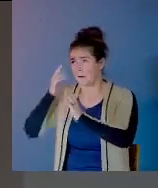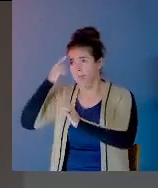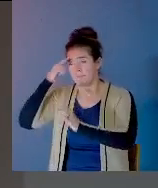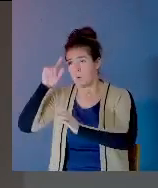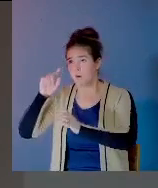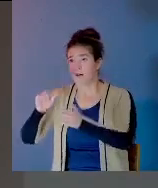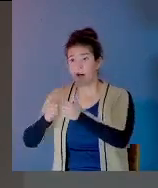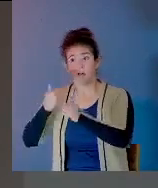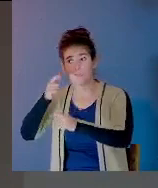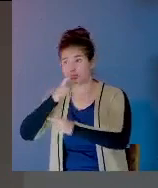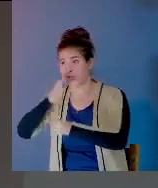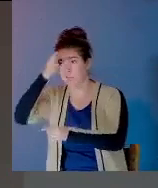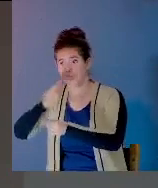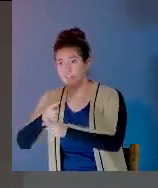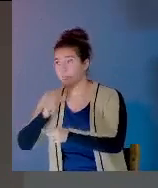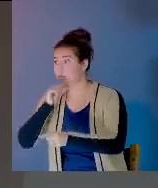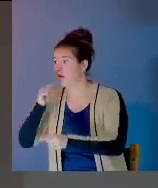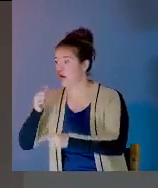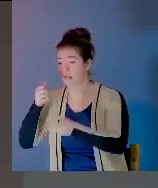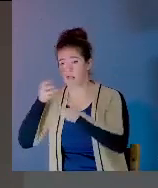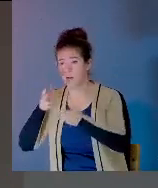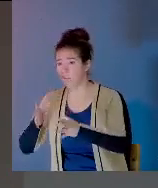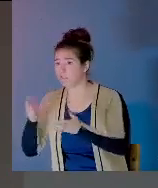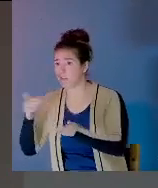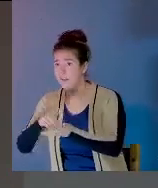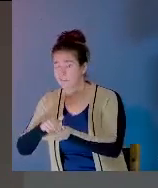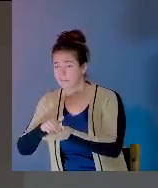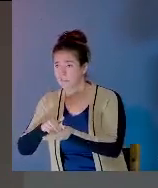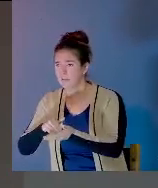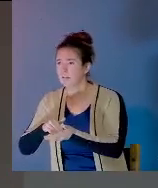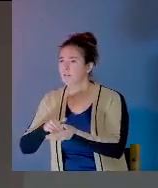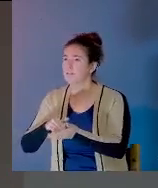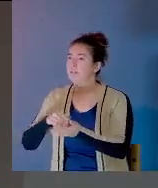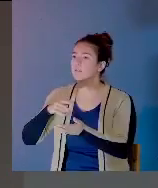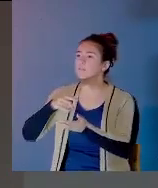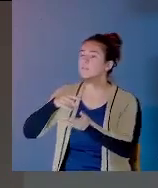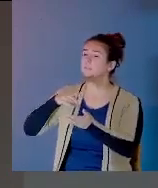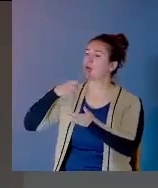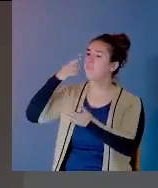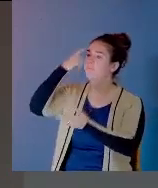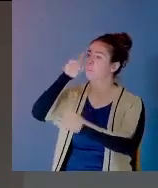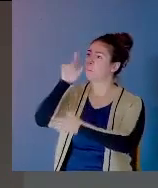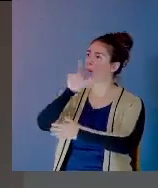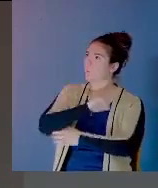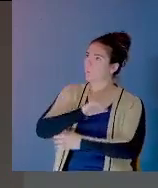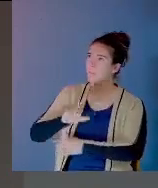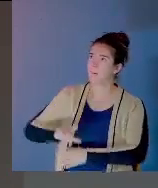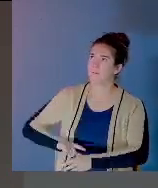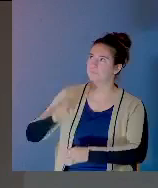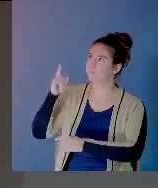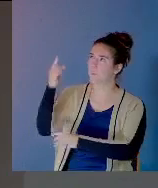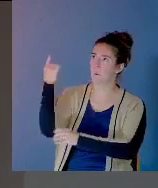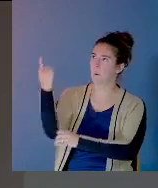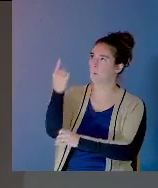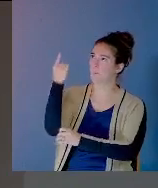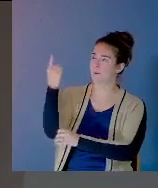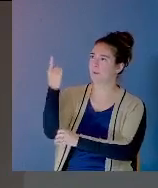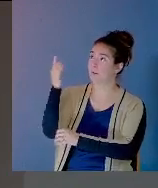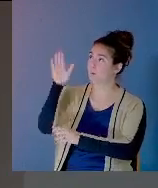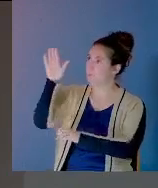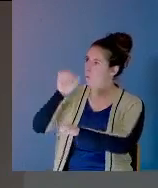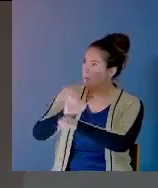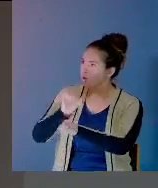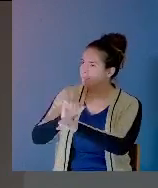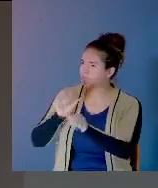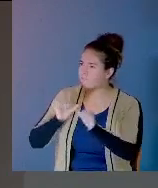May we love, stand out, and serve to the King of the universe. For you, our Lord, are the only one whose words shall be preserved. We thank you,